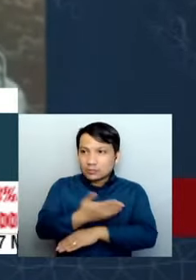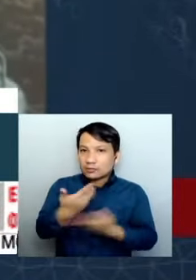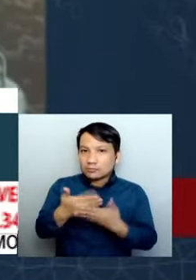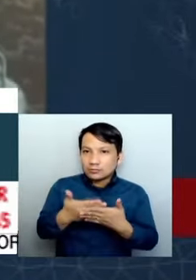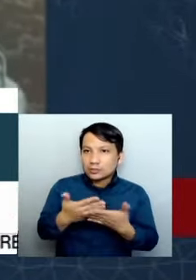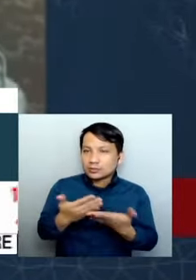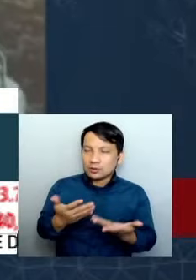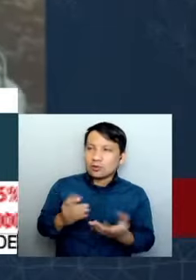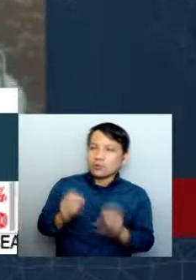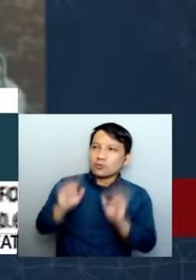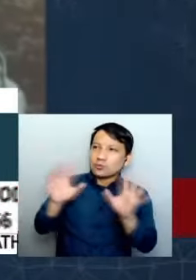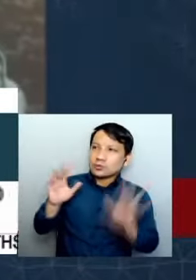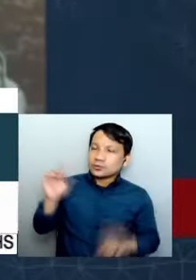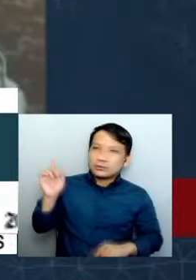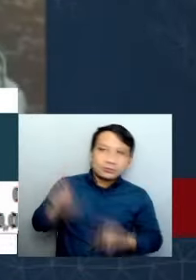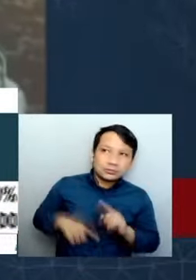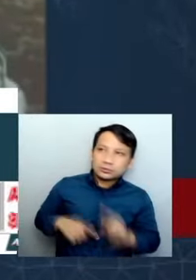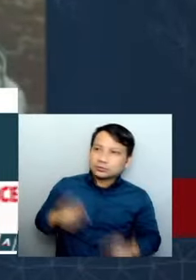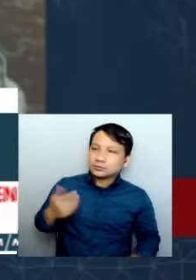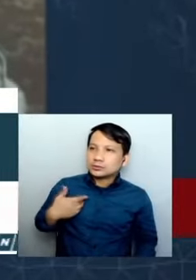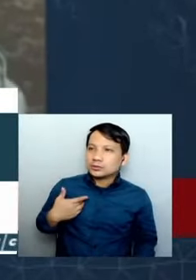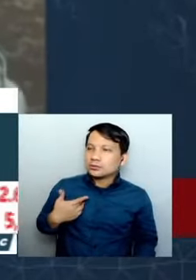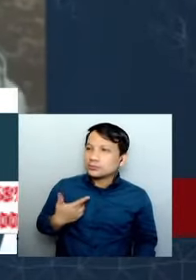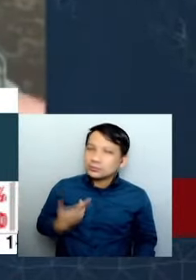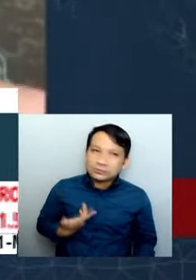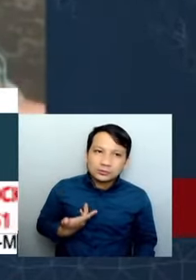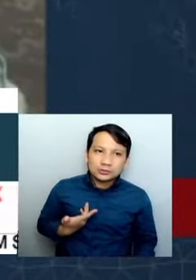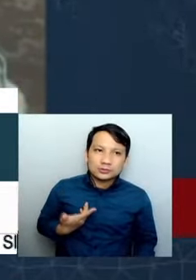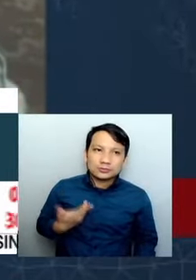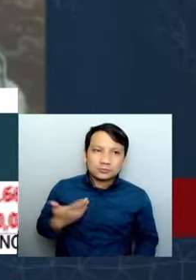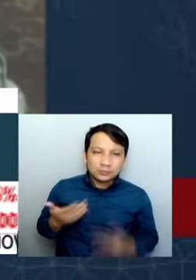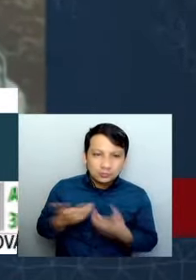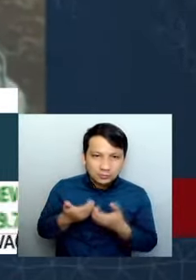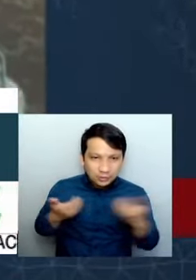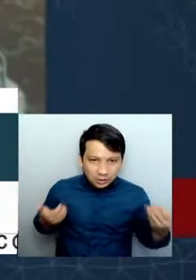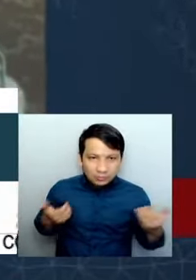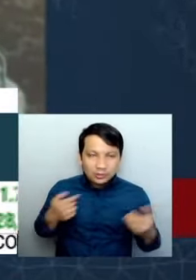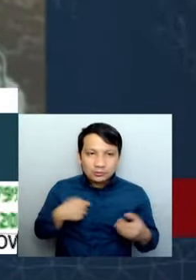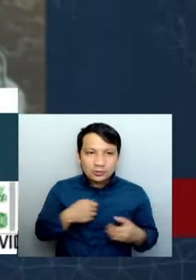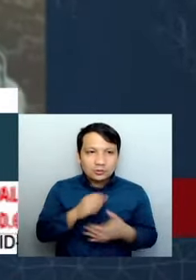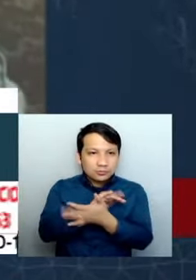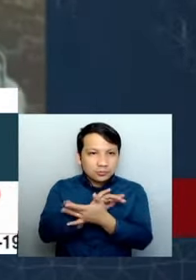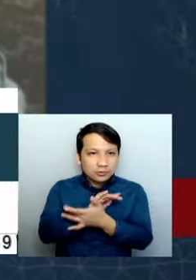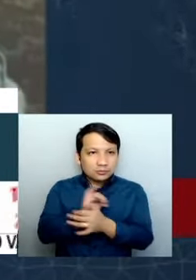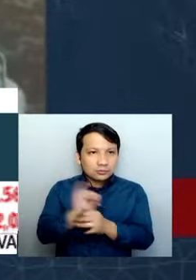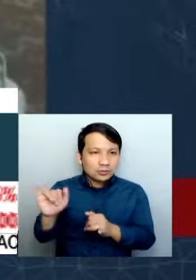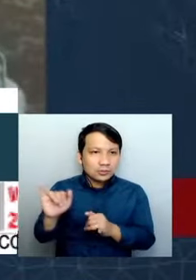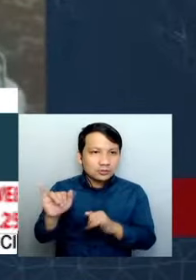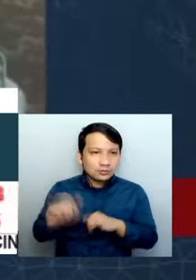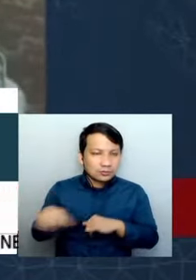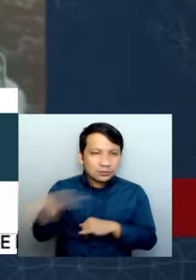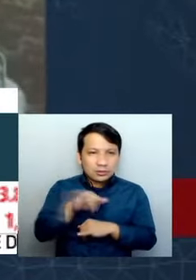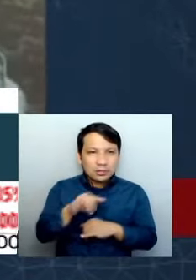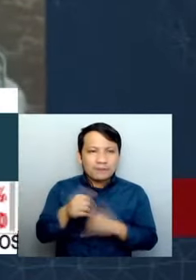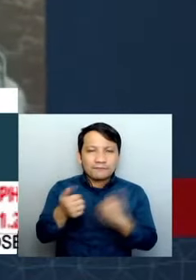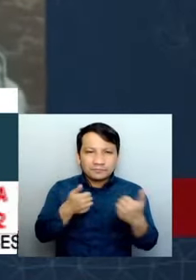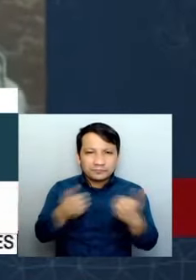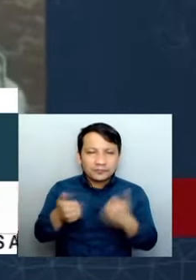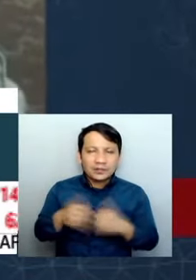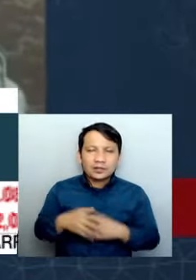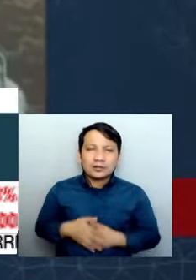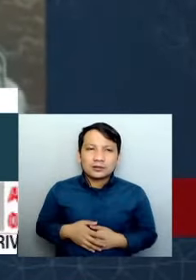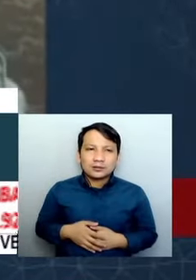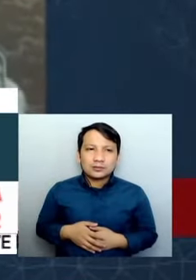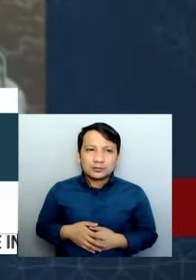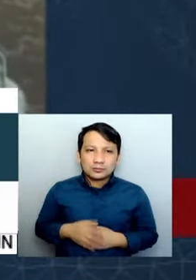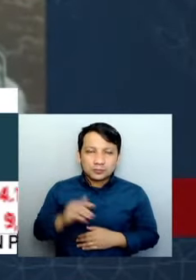like, well, I can't. Now they pulled me from the competition. I was supposed to have two. They pulled me from both of those competitions. And then the next